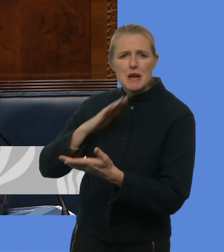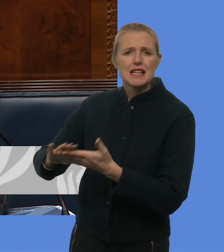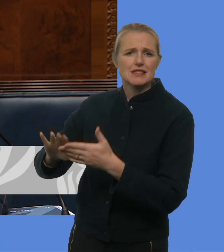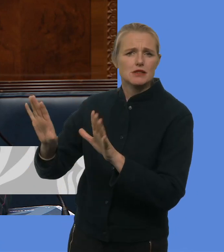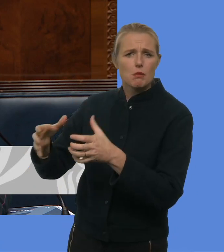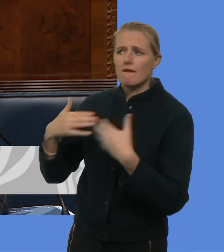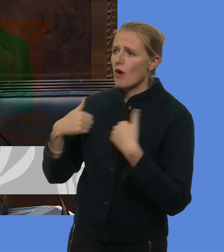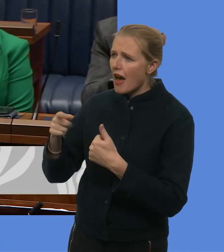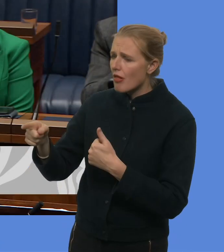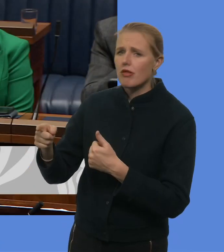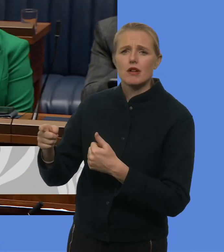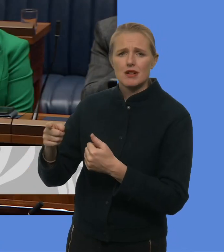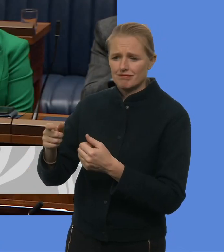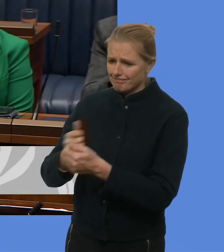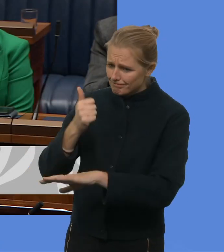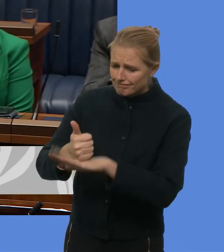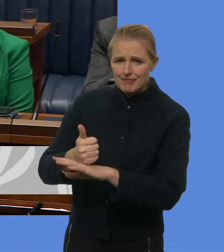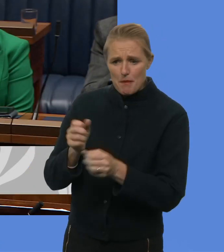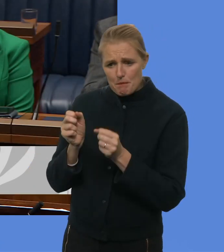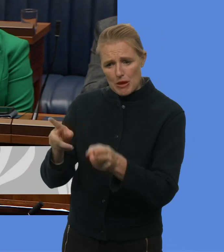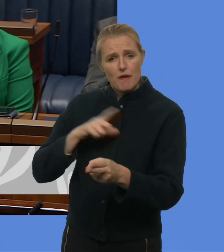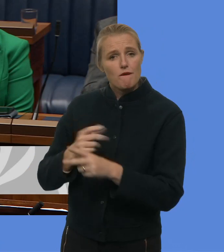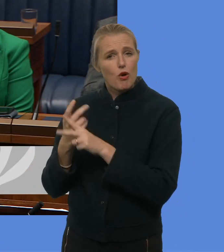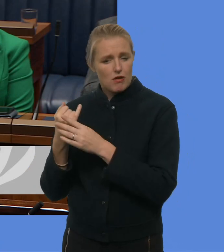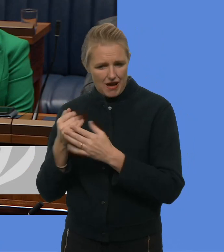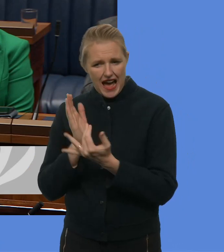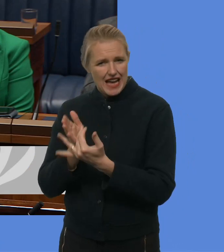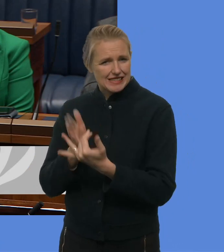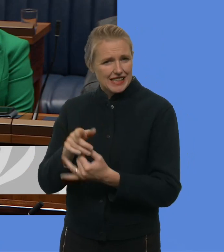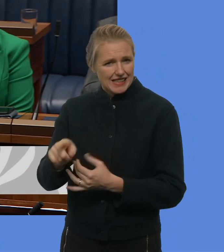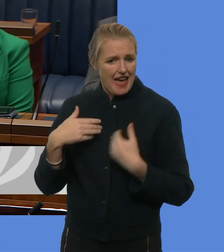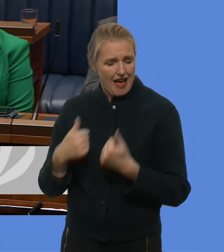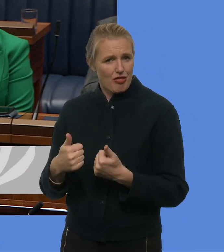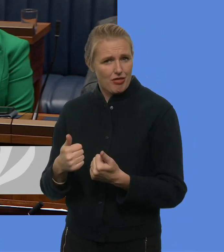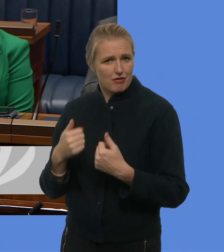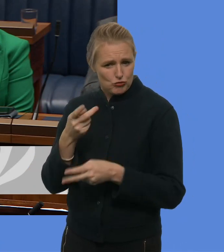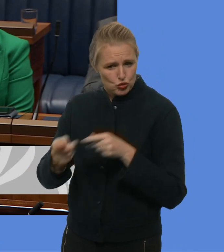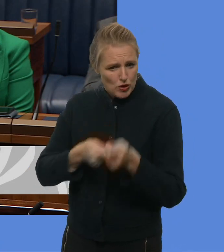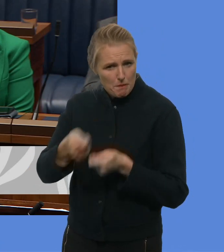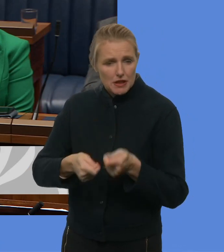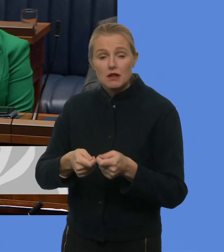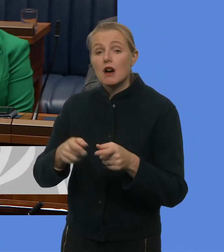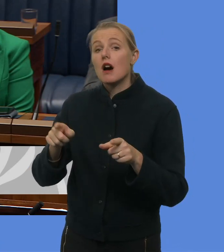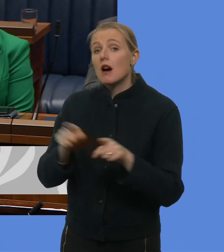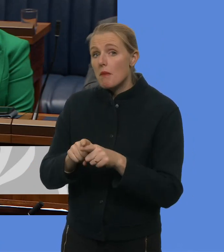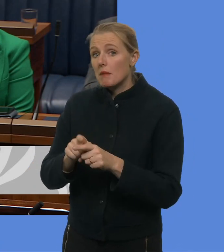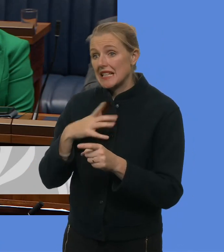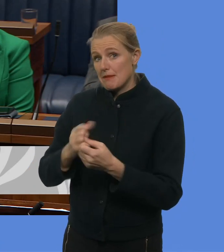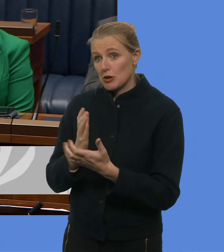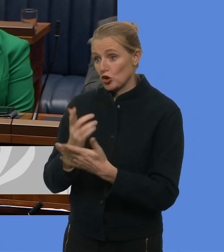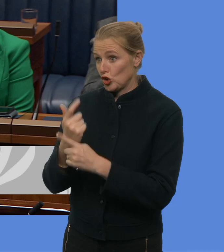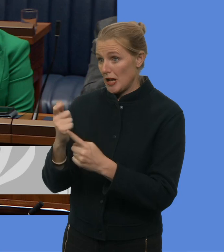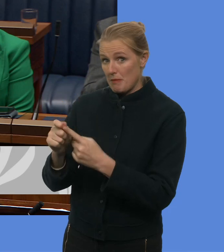medical pathways to support people. And I think really fundamentally that GPs and those that are first engaged with those that